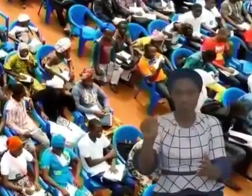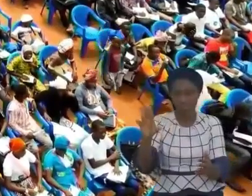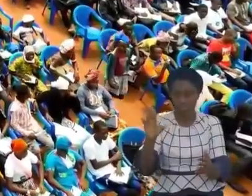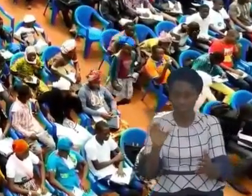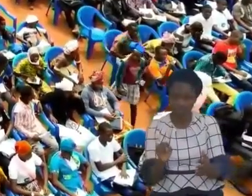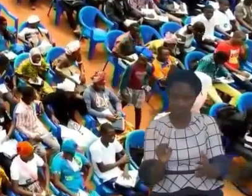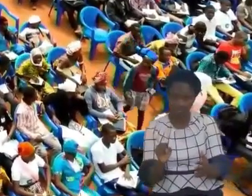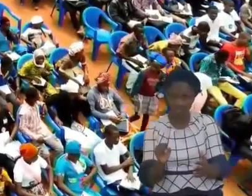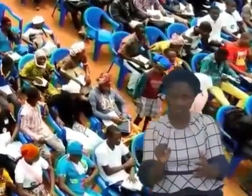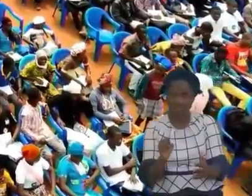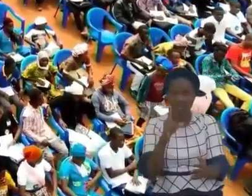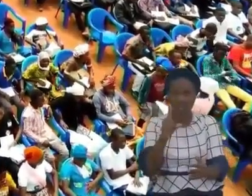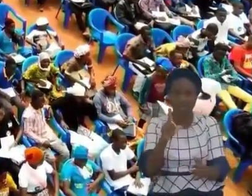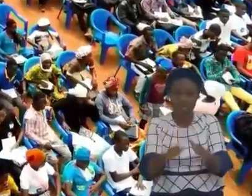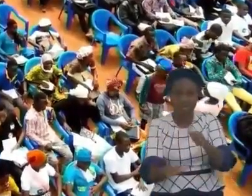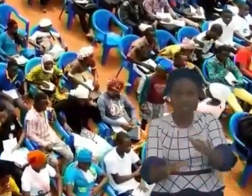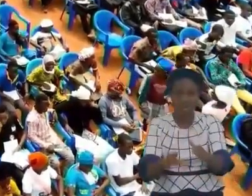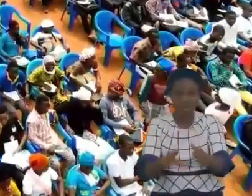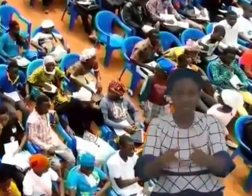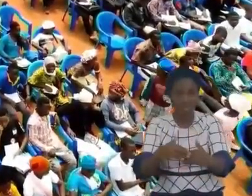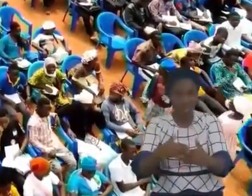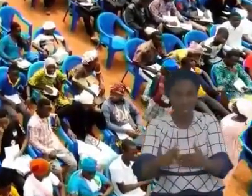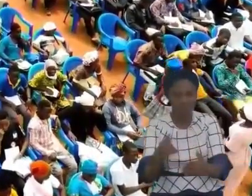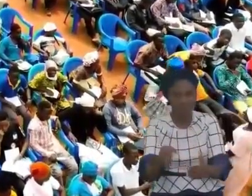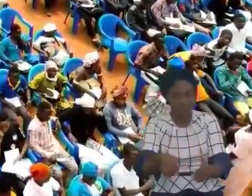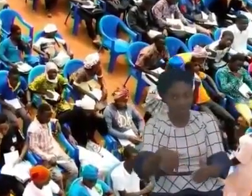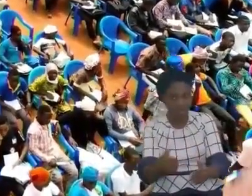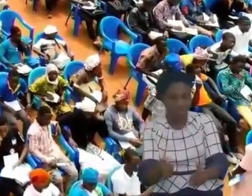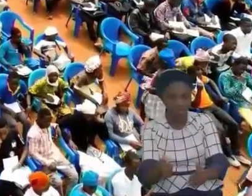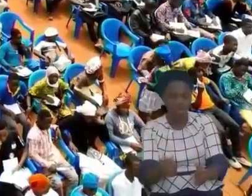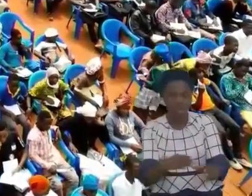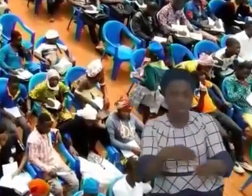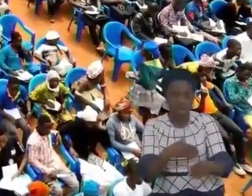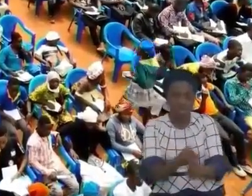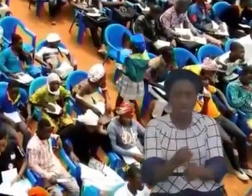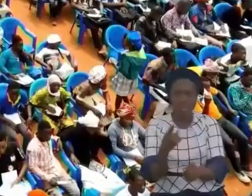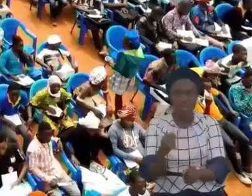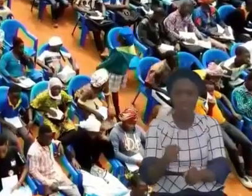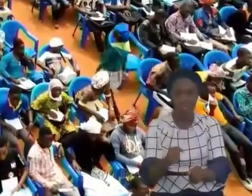movement, and we're coming up higher.